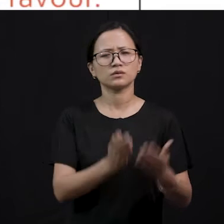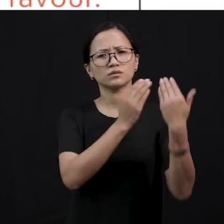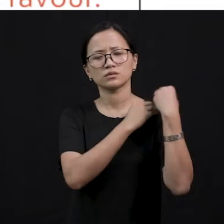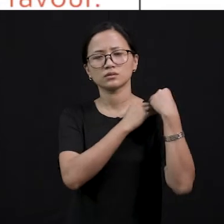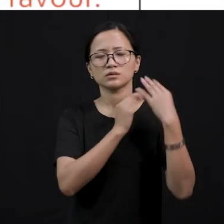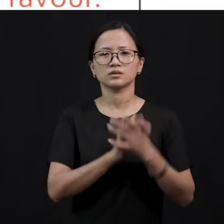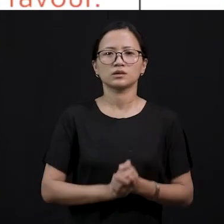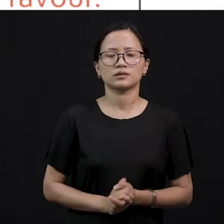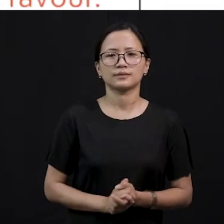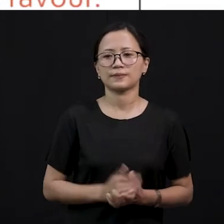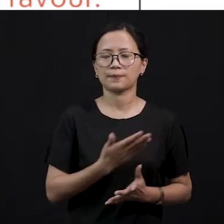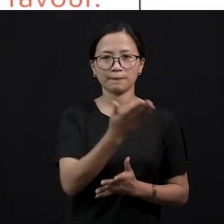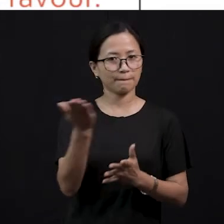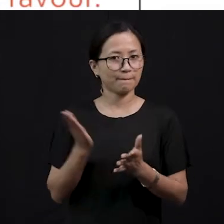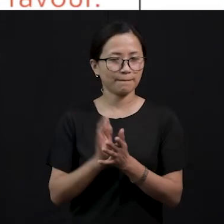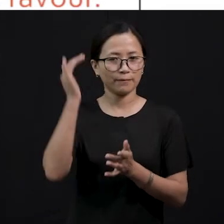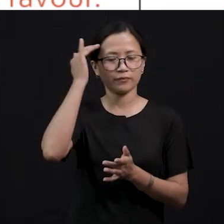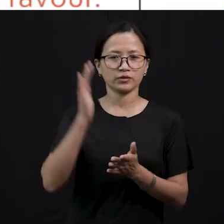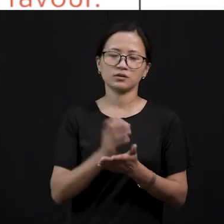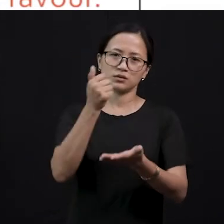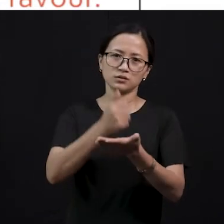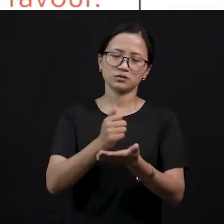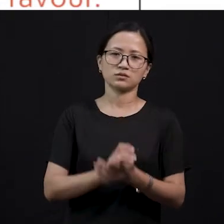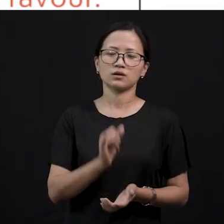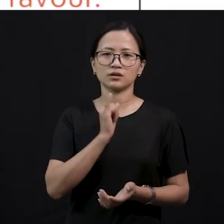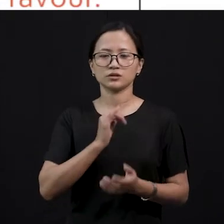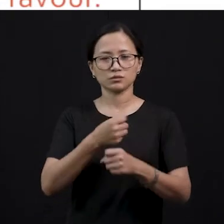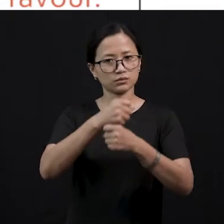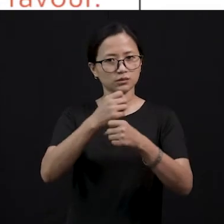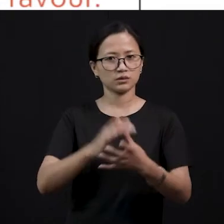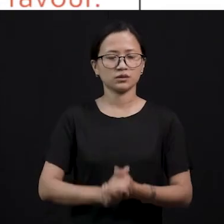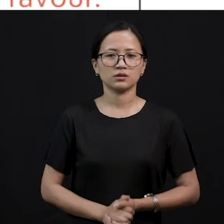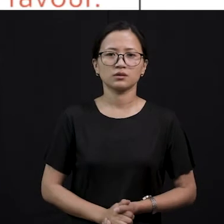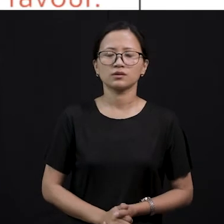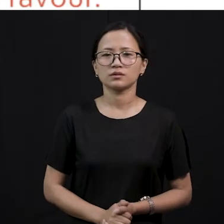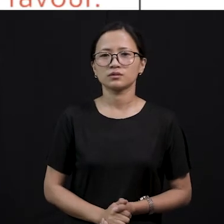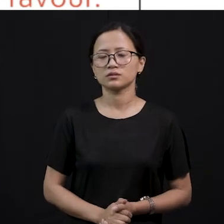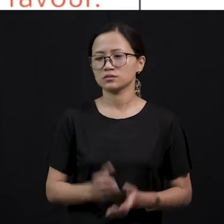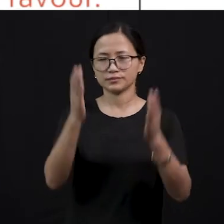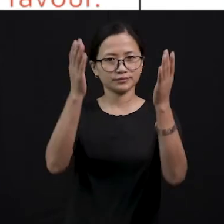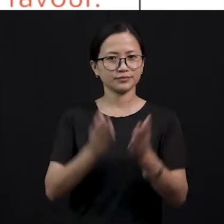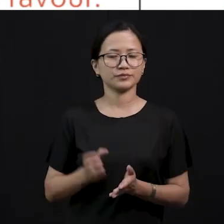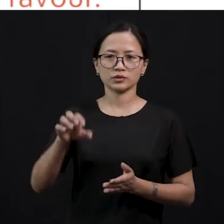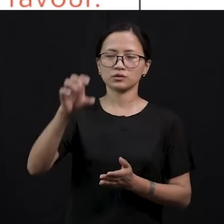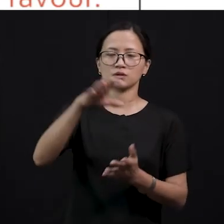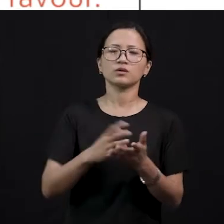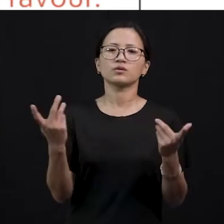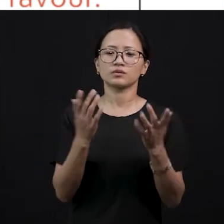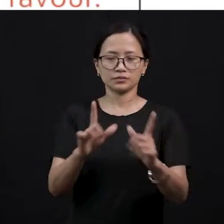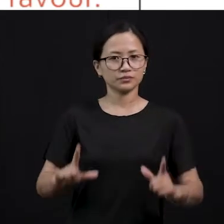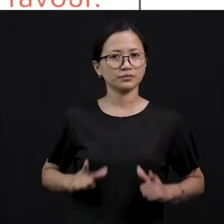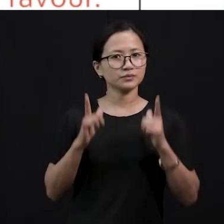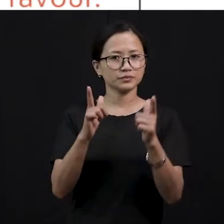duty also that they know that this is a decision that I should be making because it's a country where I live and all